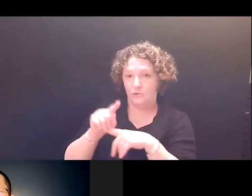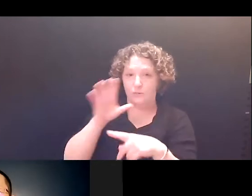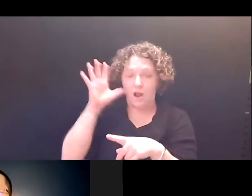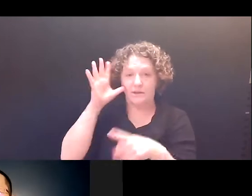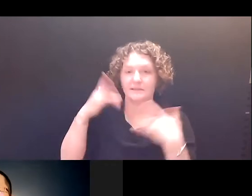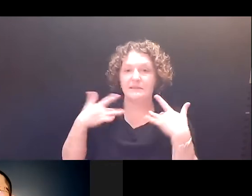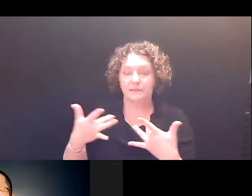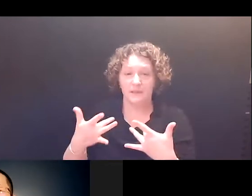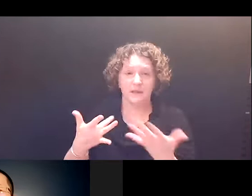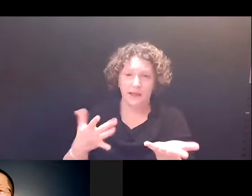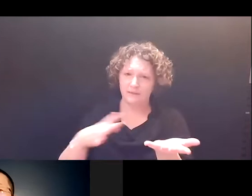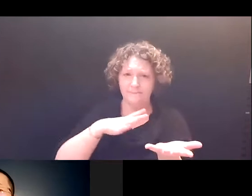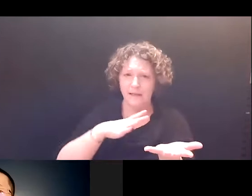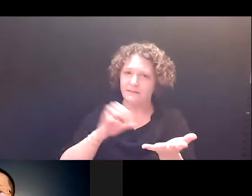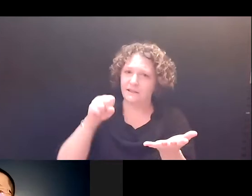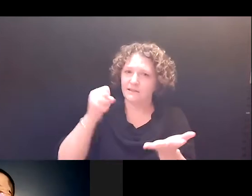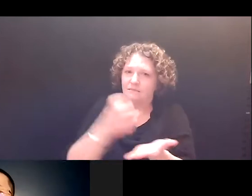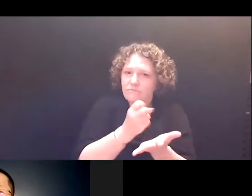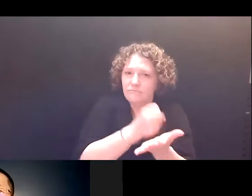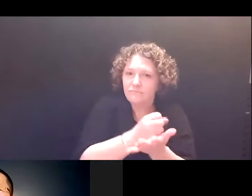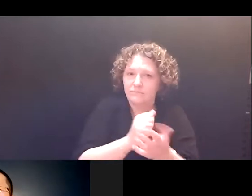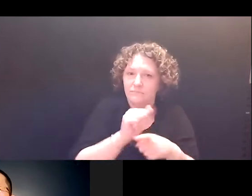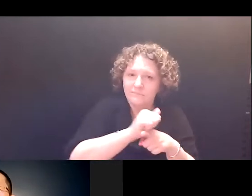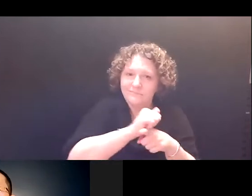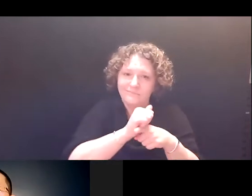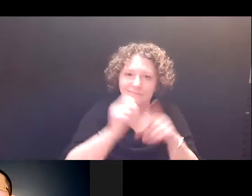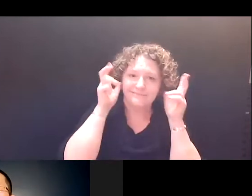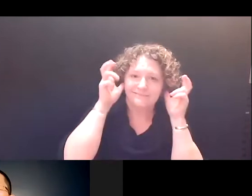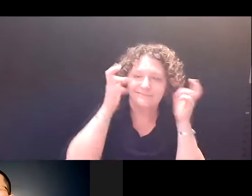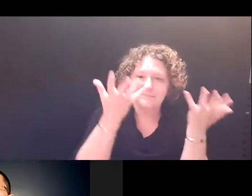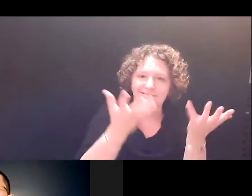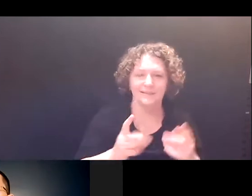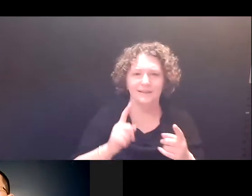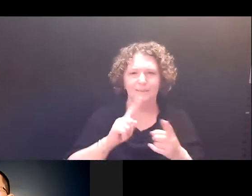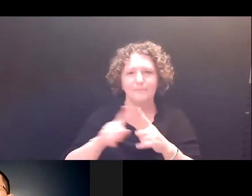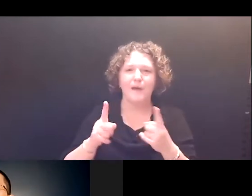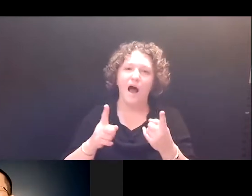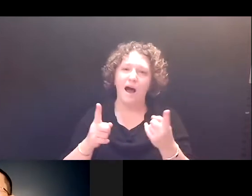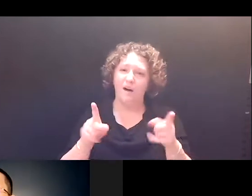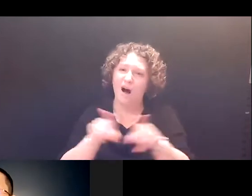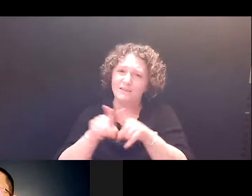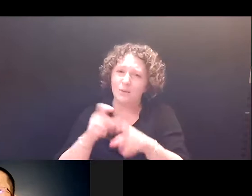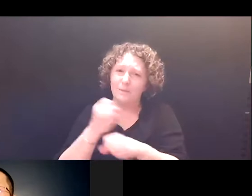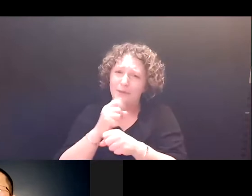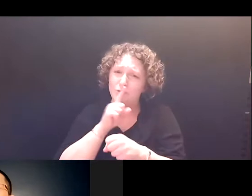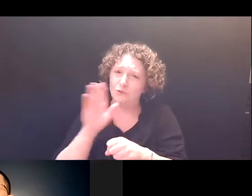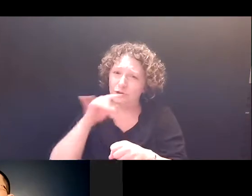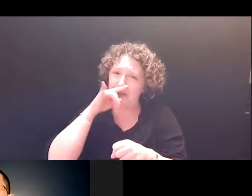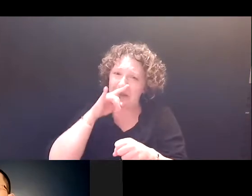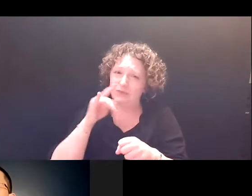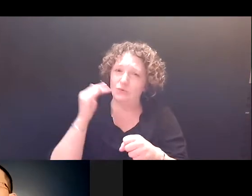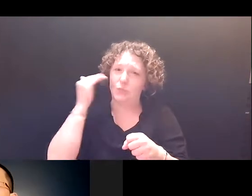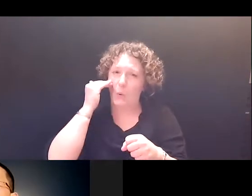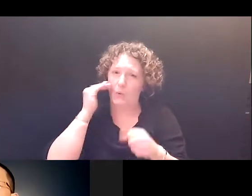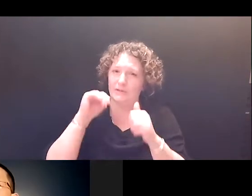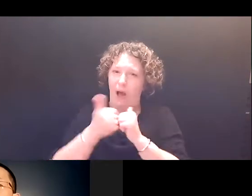they're out in the world? And do you advise parents to keep them on constantly so as